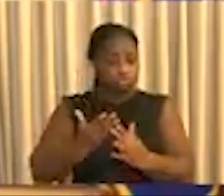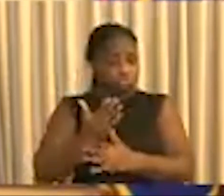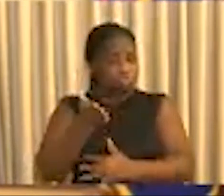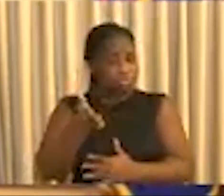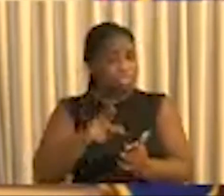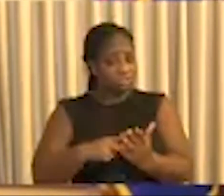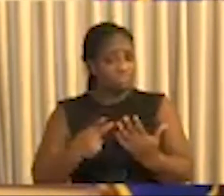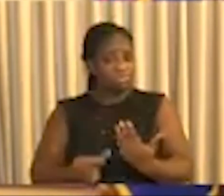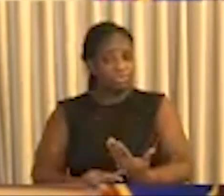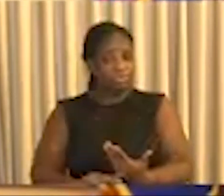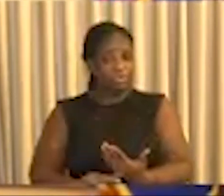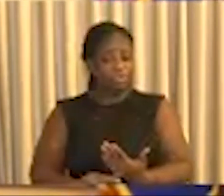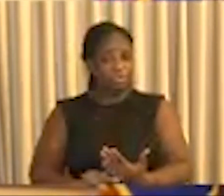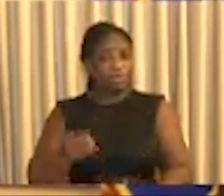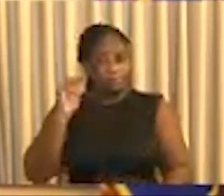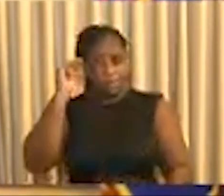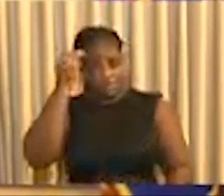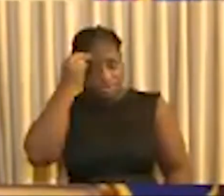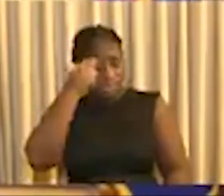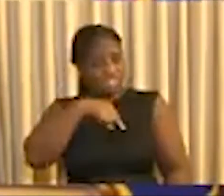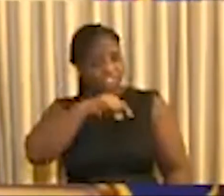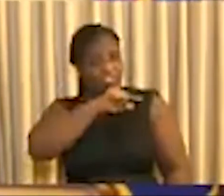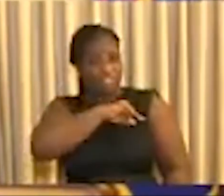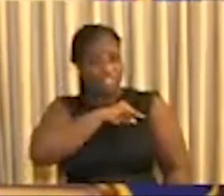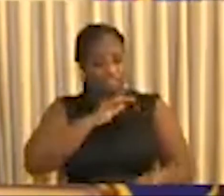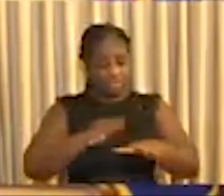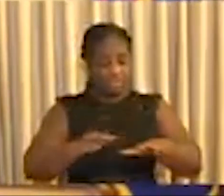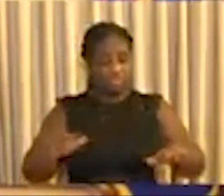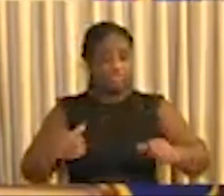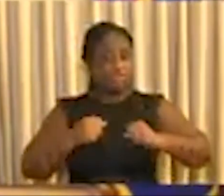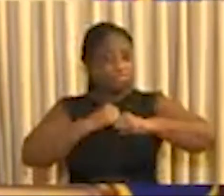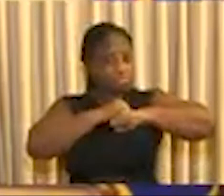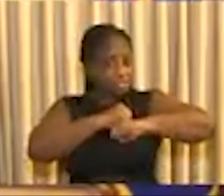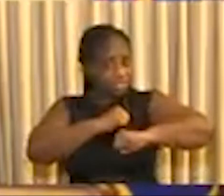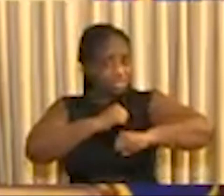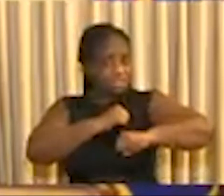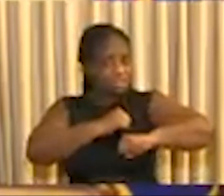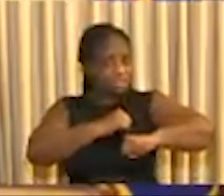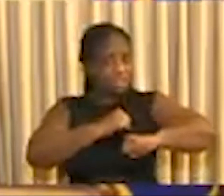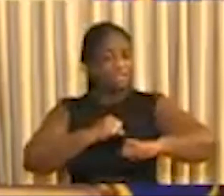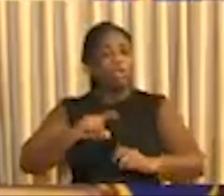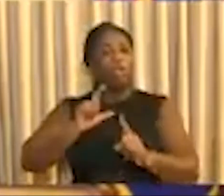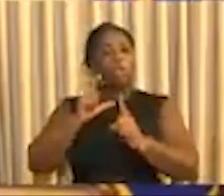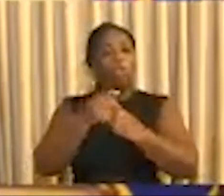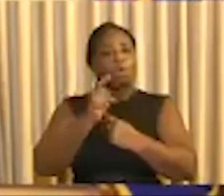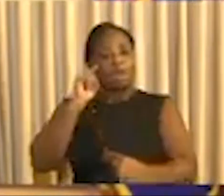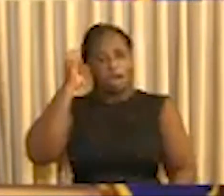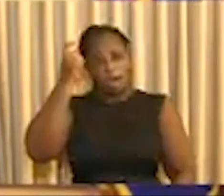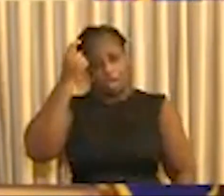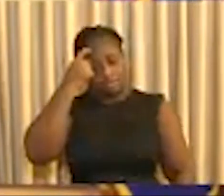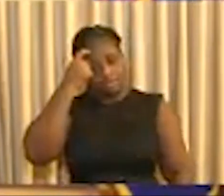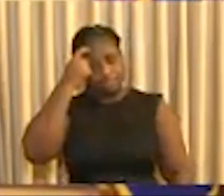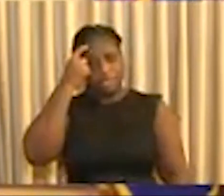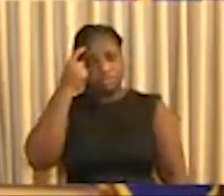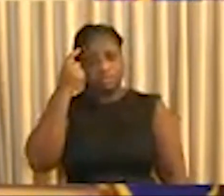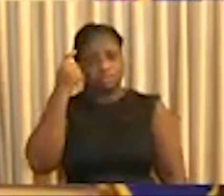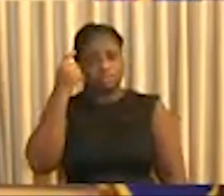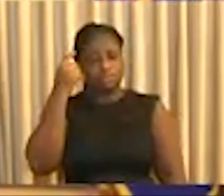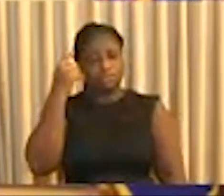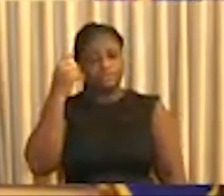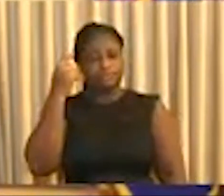this program, the Ministries of Gender, Children and Social Protection, and Local Government and Rural